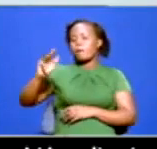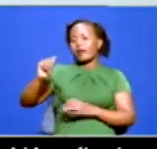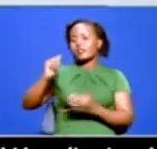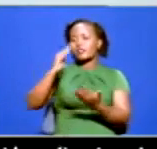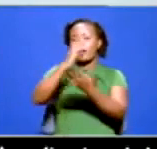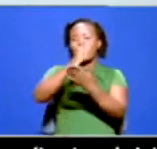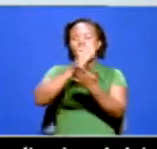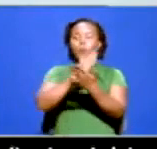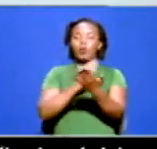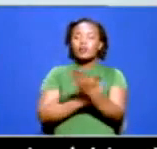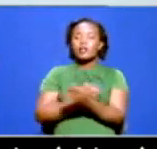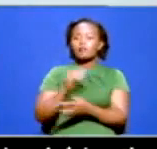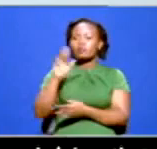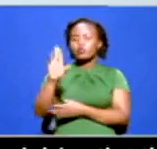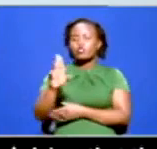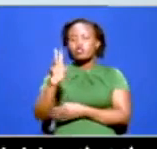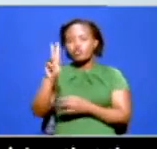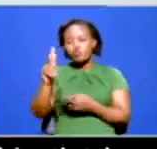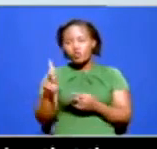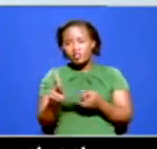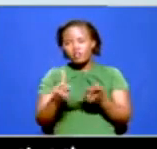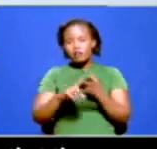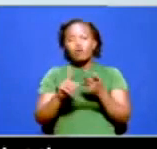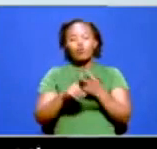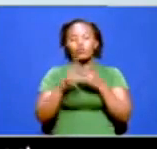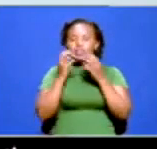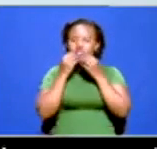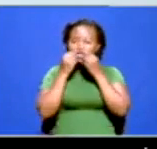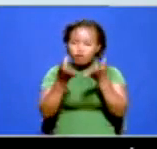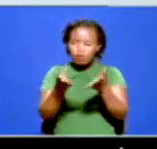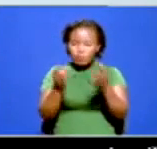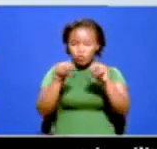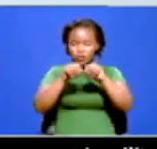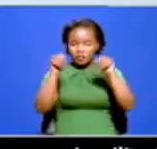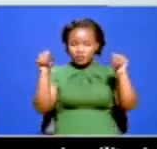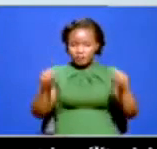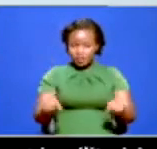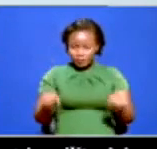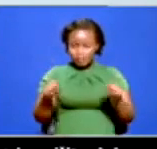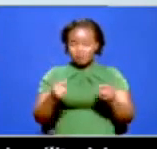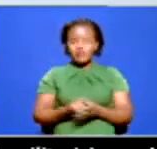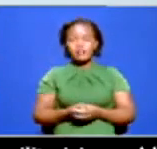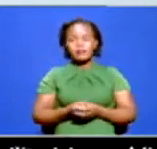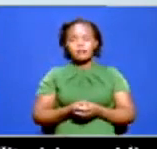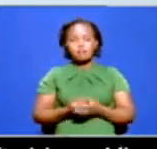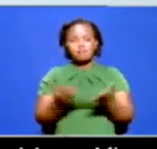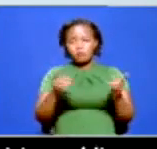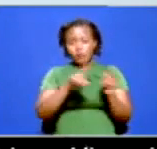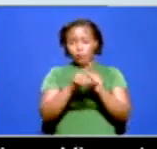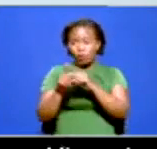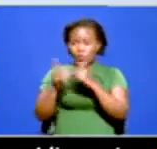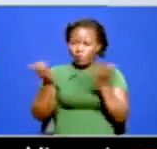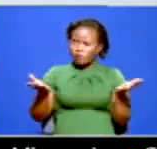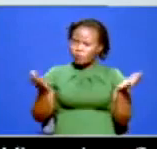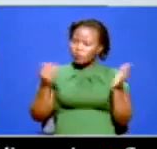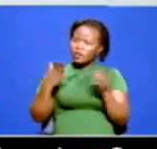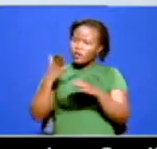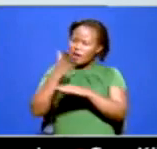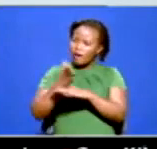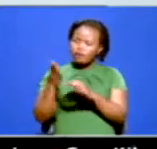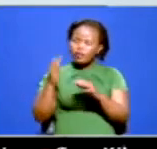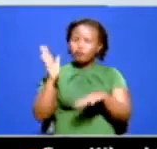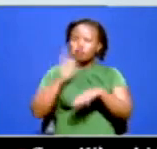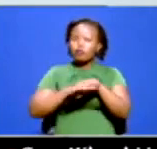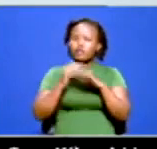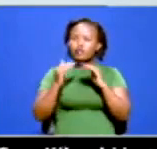UK, University of Sunderland, in information systems. Now, having gotten to the level of a